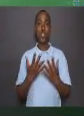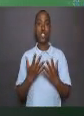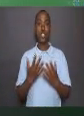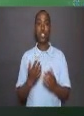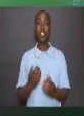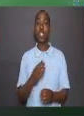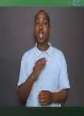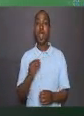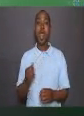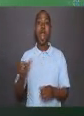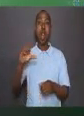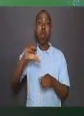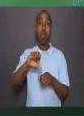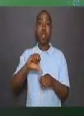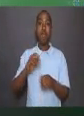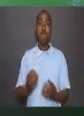alcoholic fermentation.